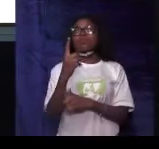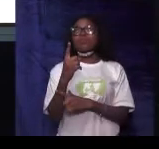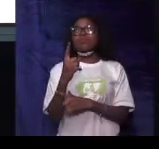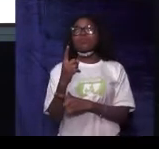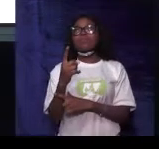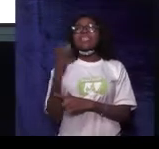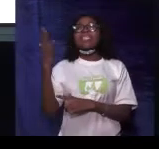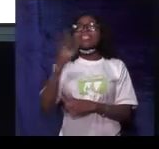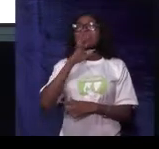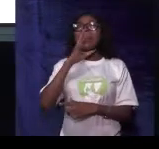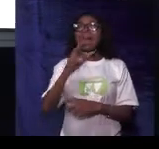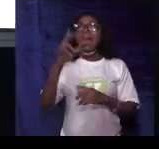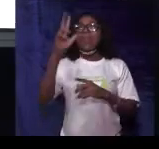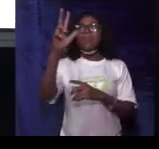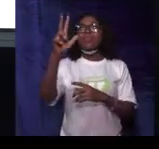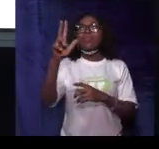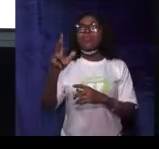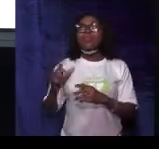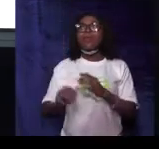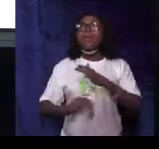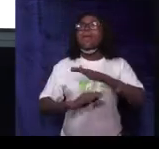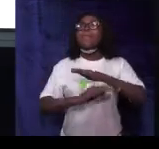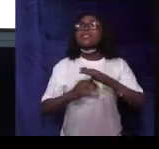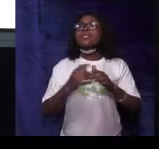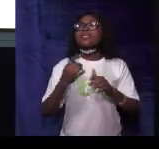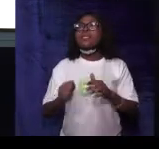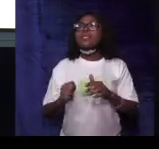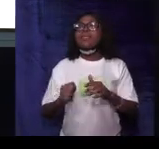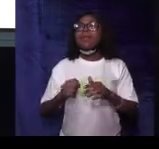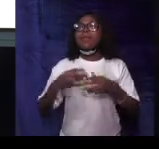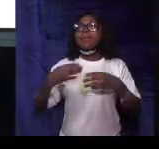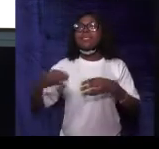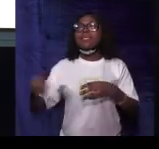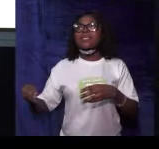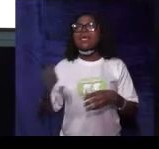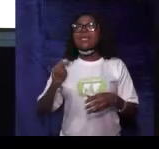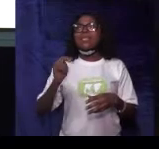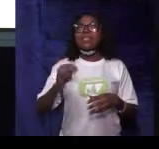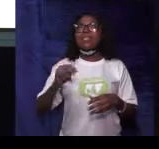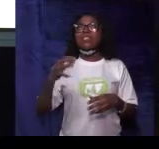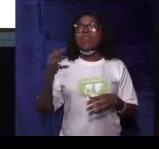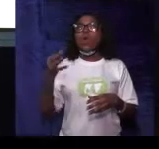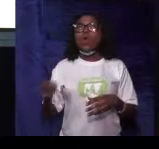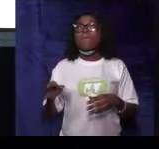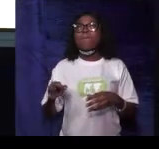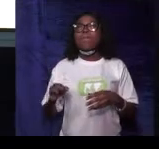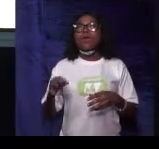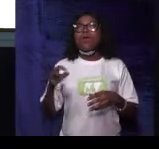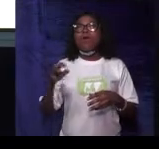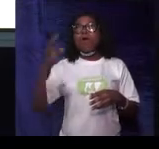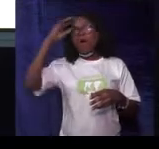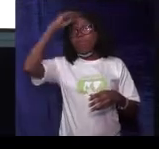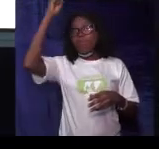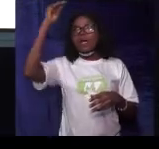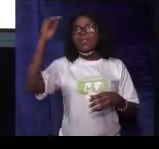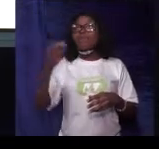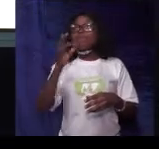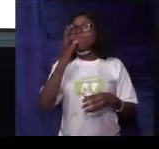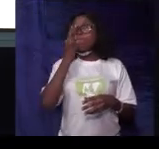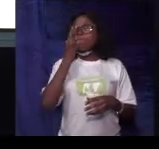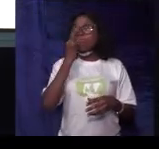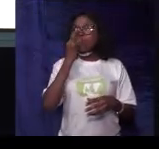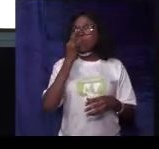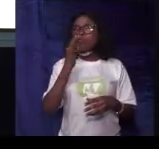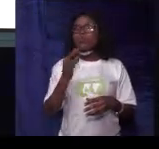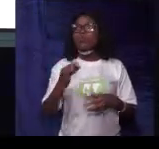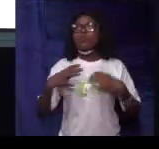first question. There are three basic material needs of man. There are three basic material